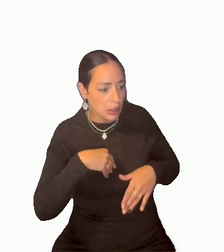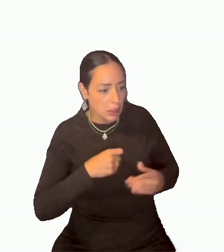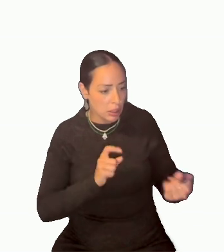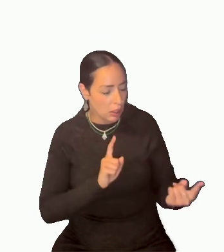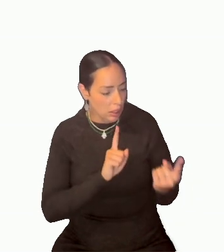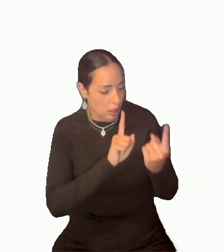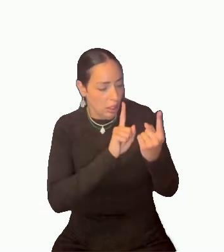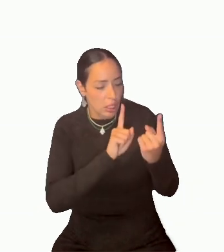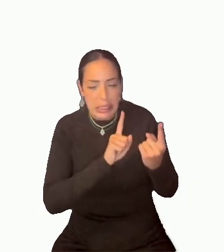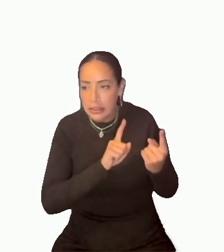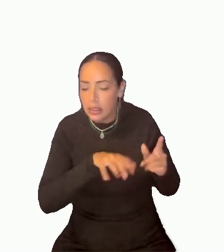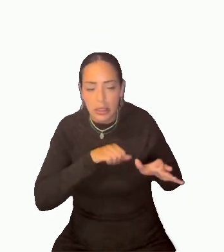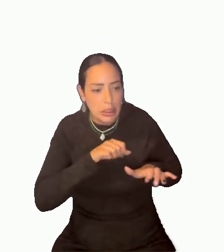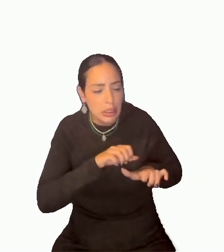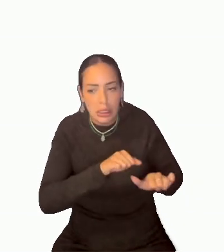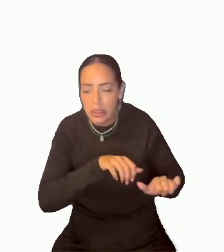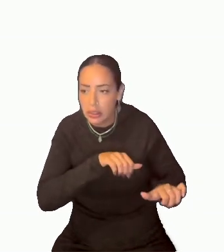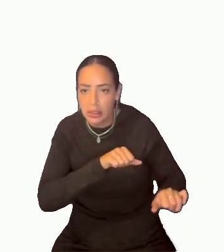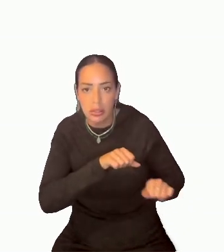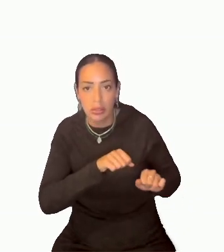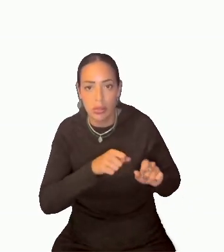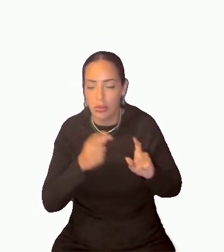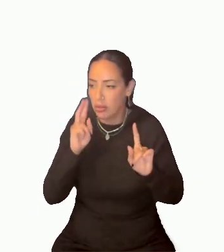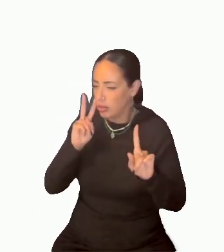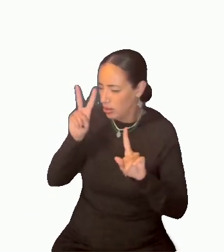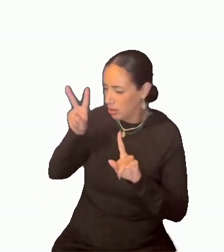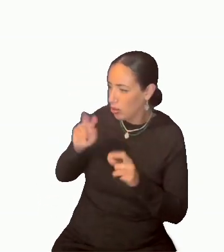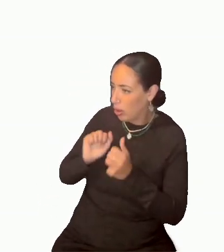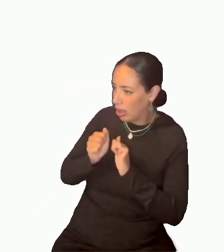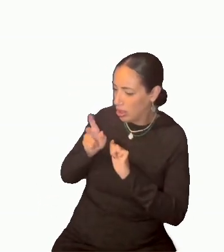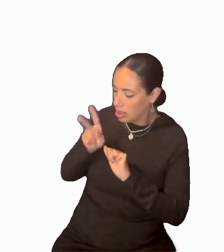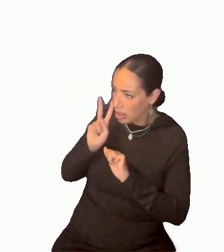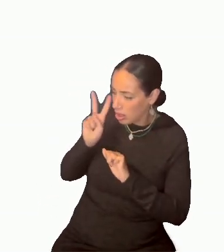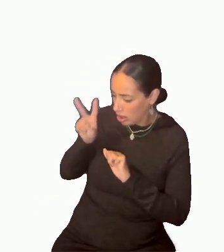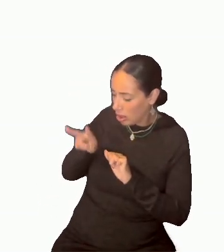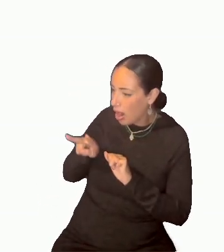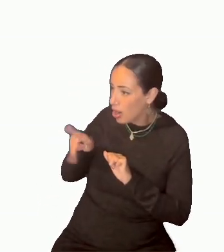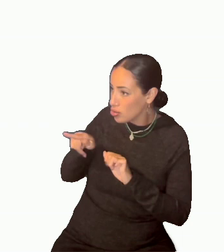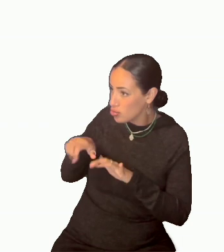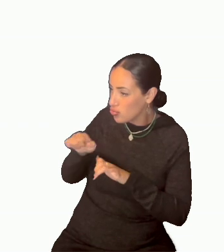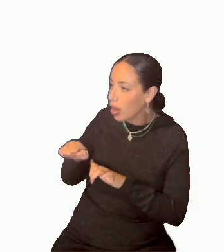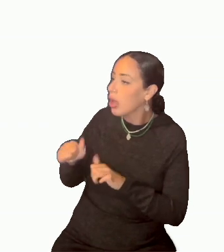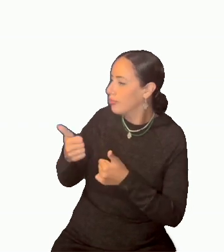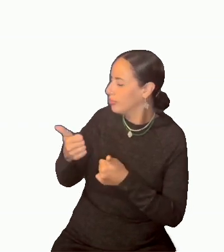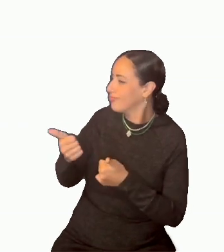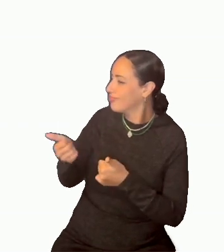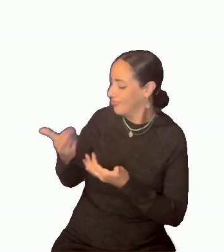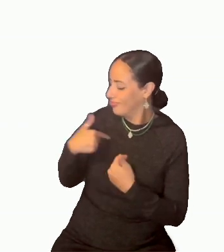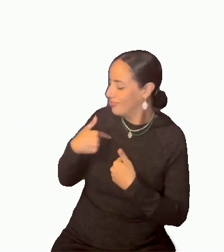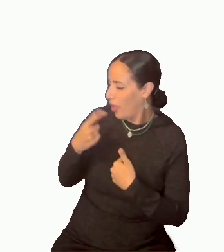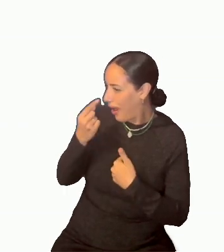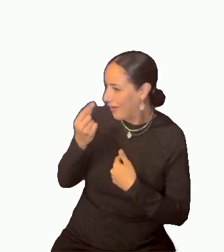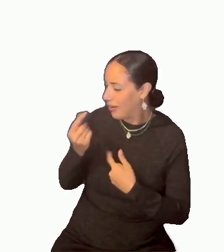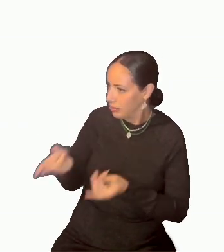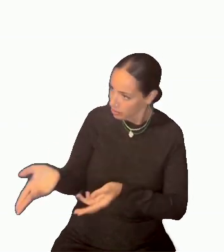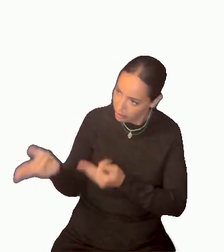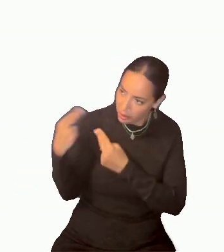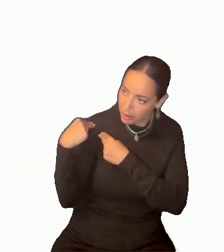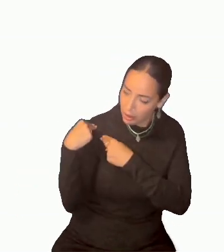notification, or if the assisting notifier notices them struggling, they should be willing and able to step into that lead role